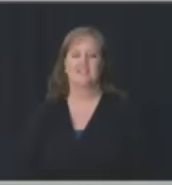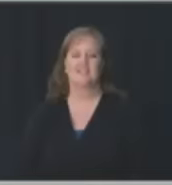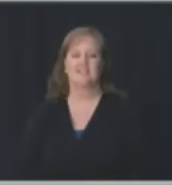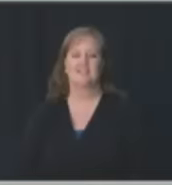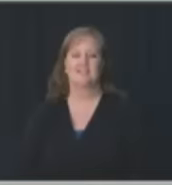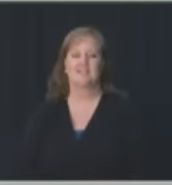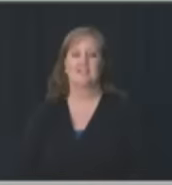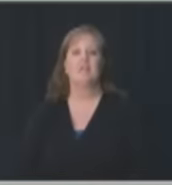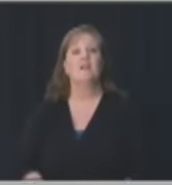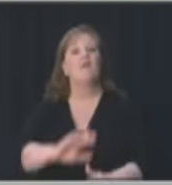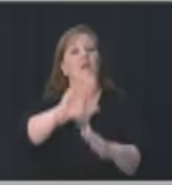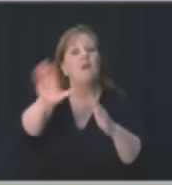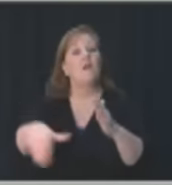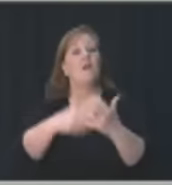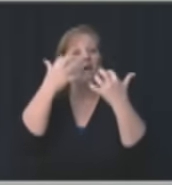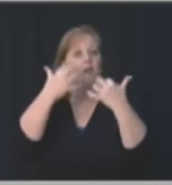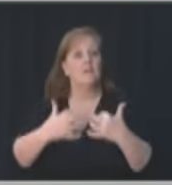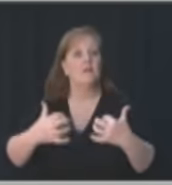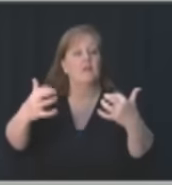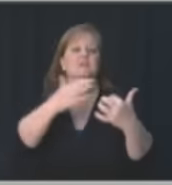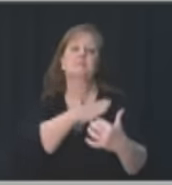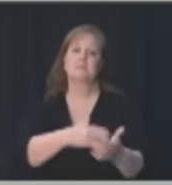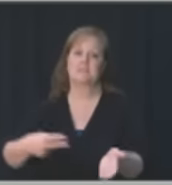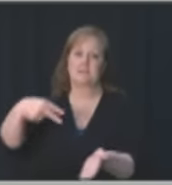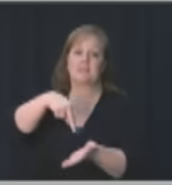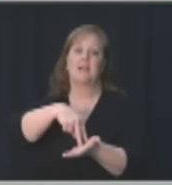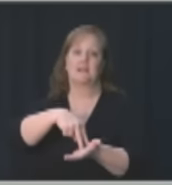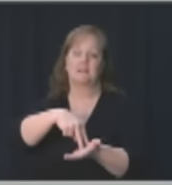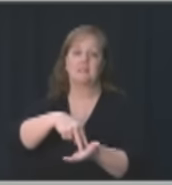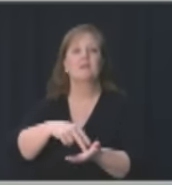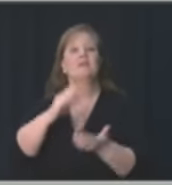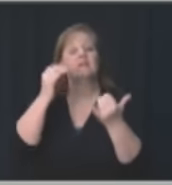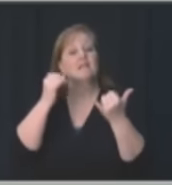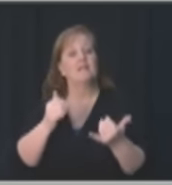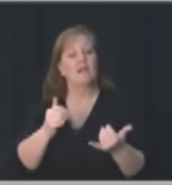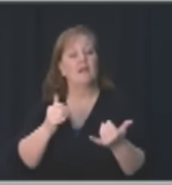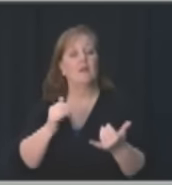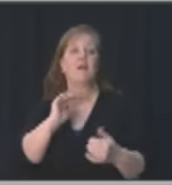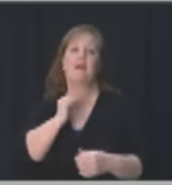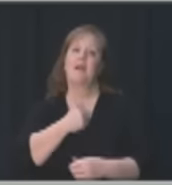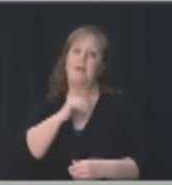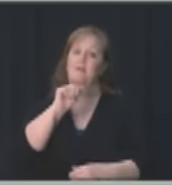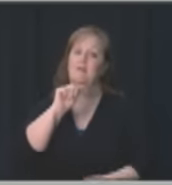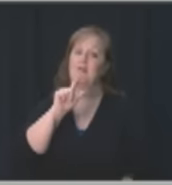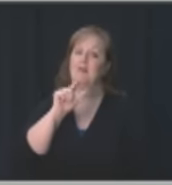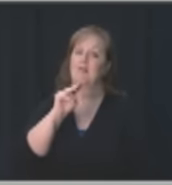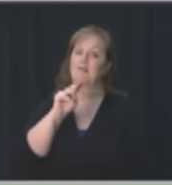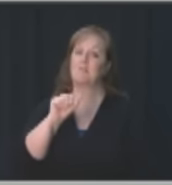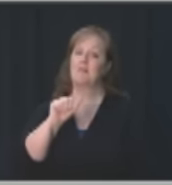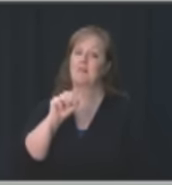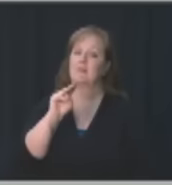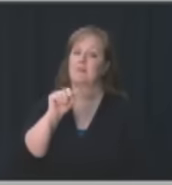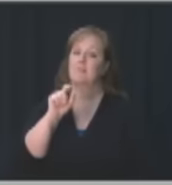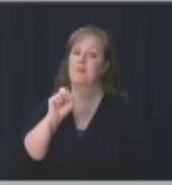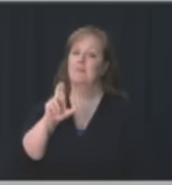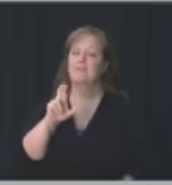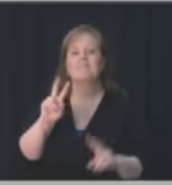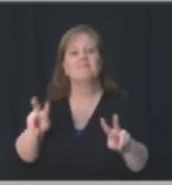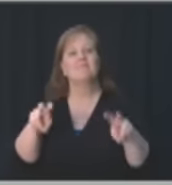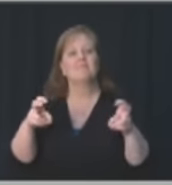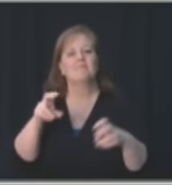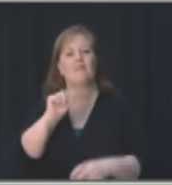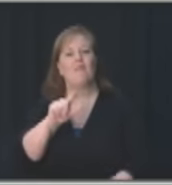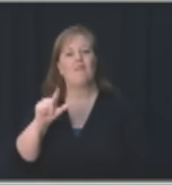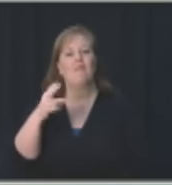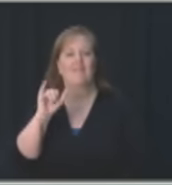Will the remainder of the audience please stand for the singing of our alma mater, All Hail, and our national